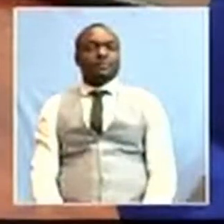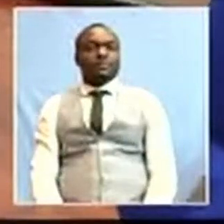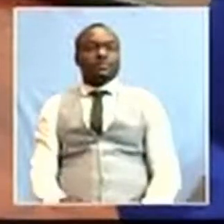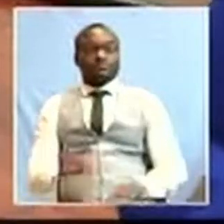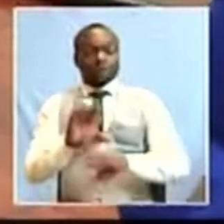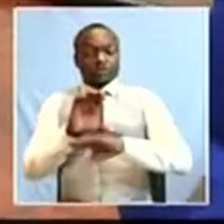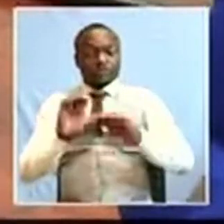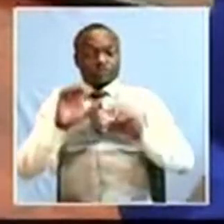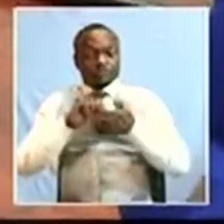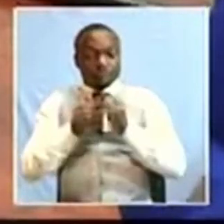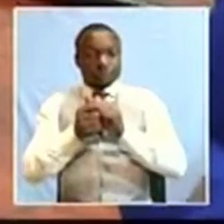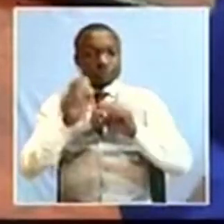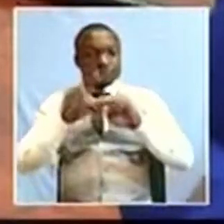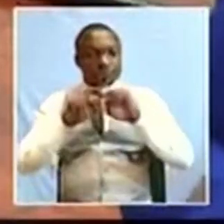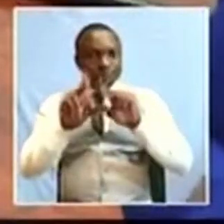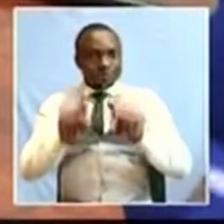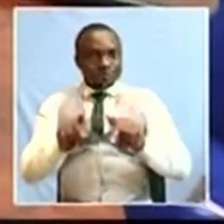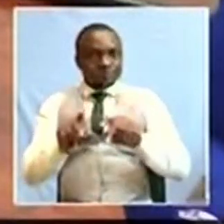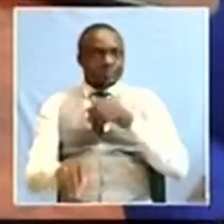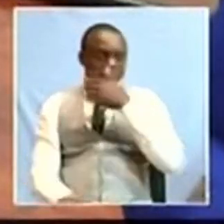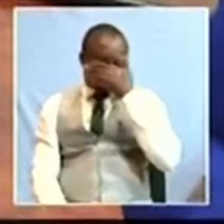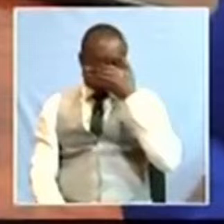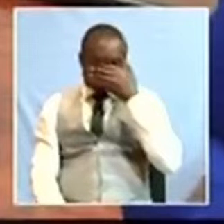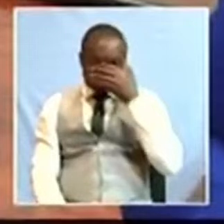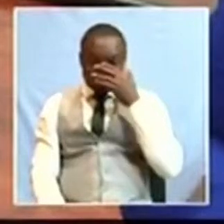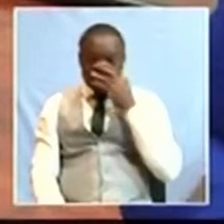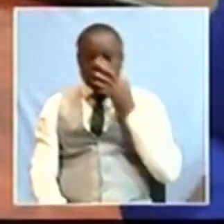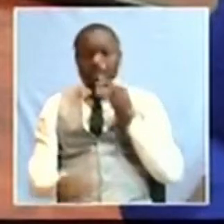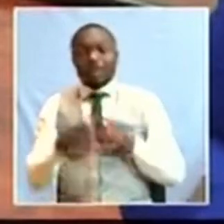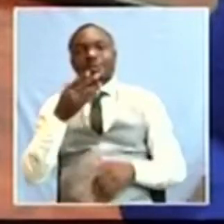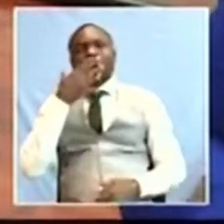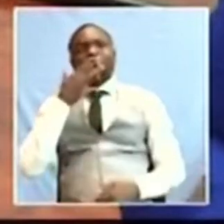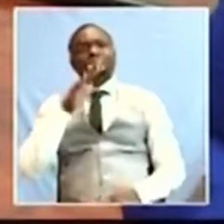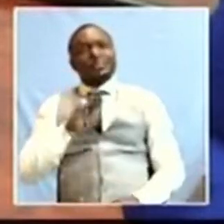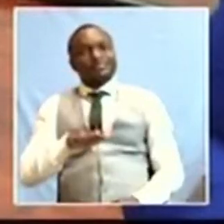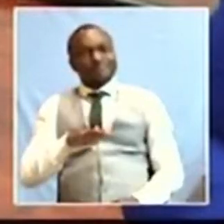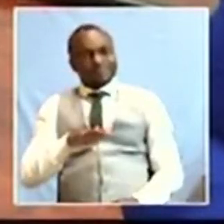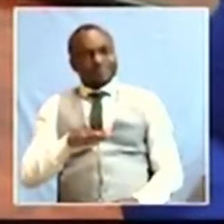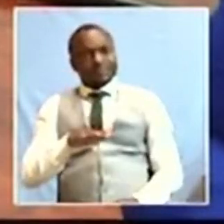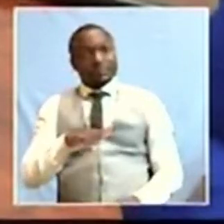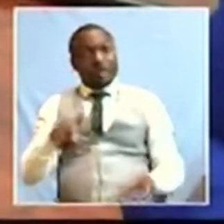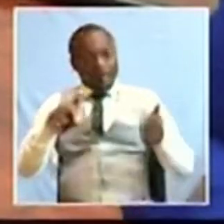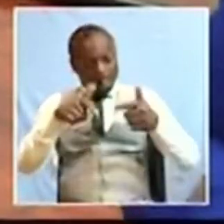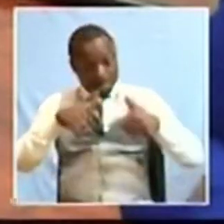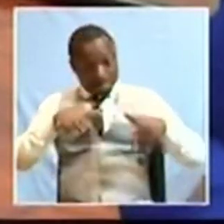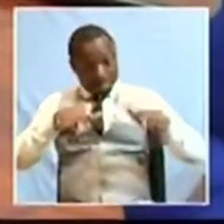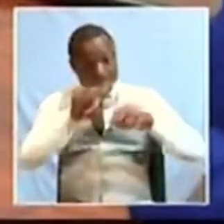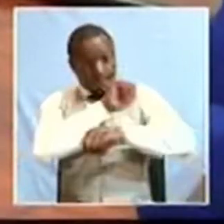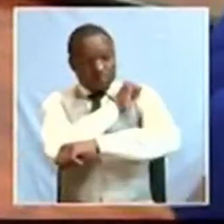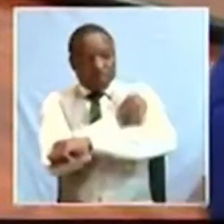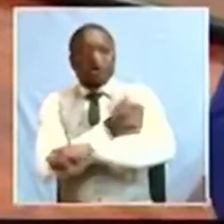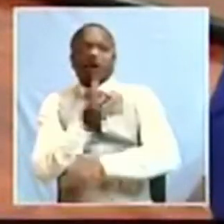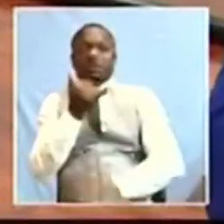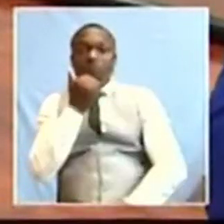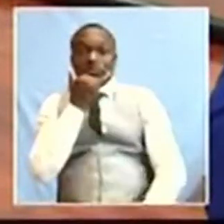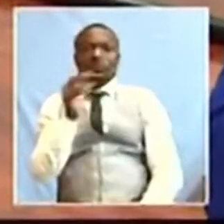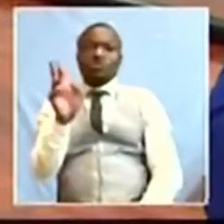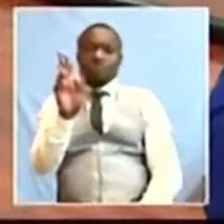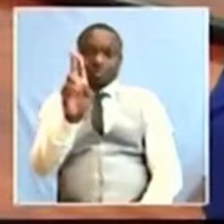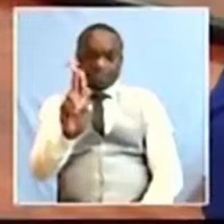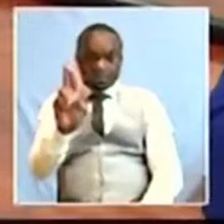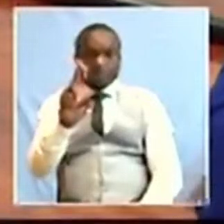Cause of query, Chair. It is regrettable that the local authority misapplied